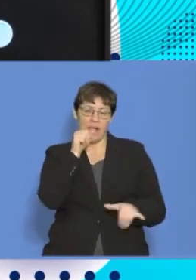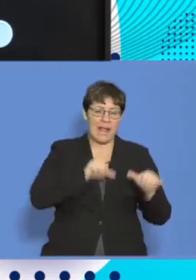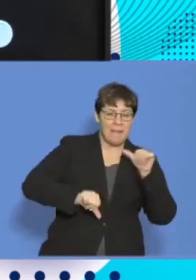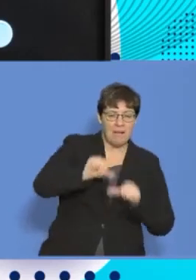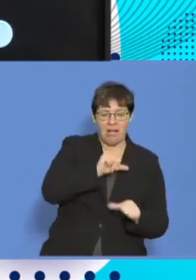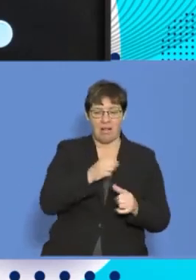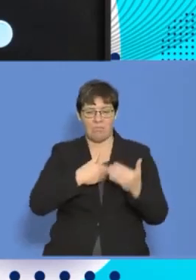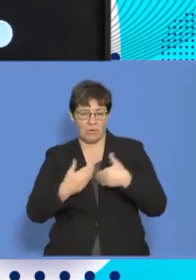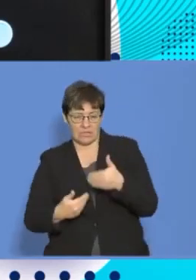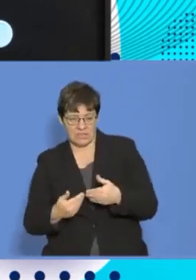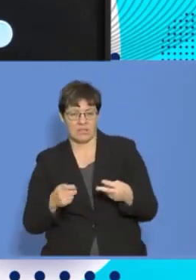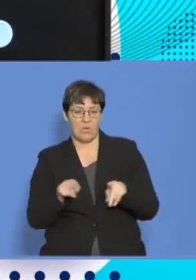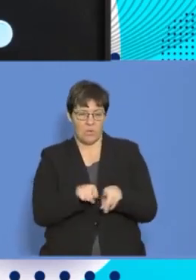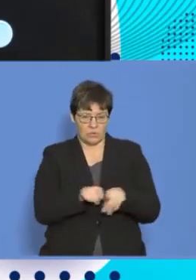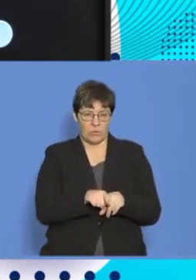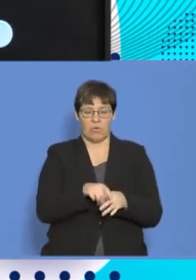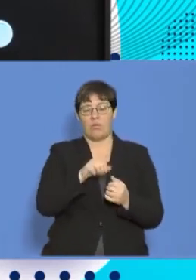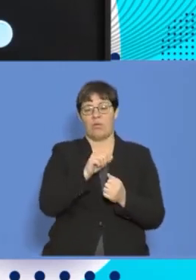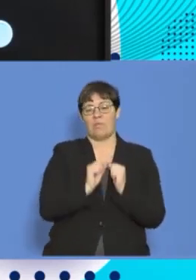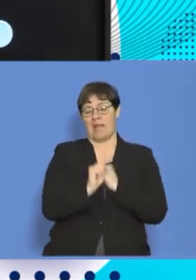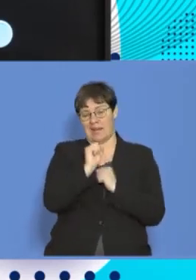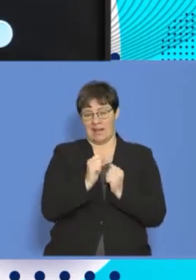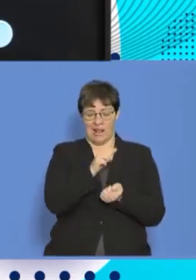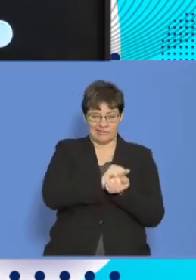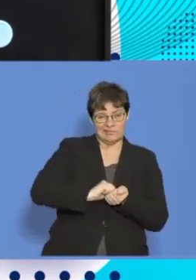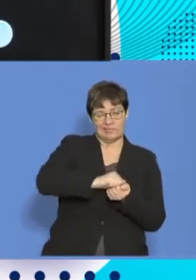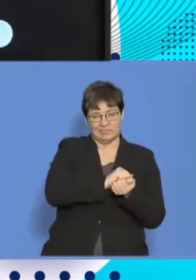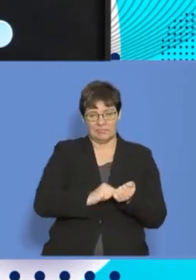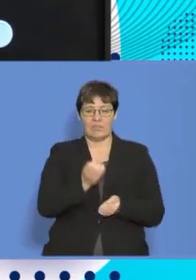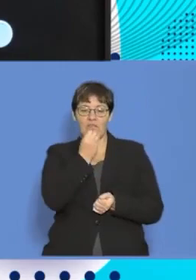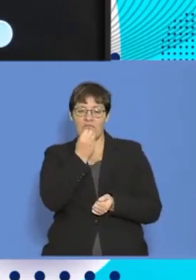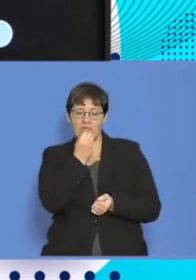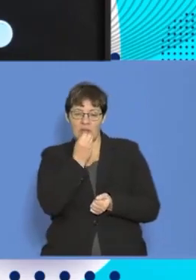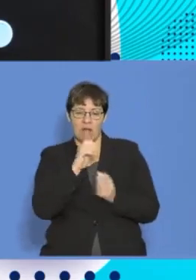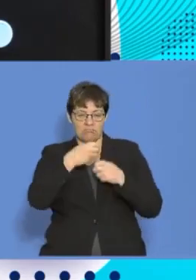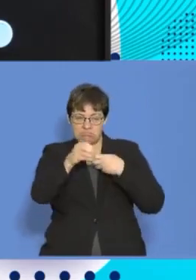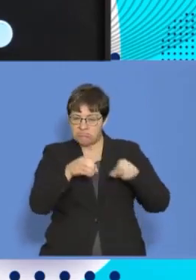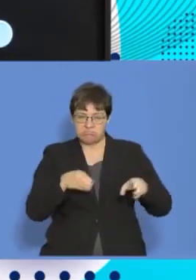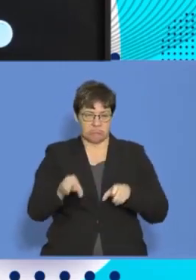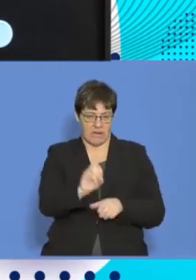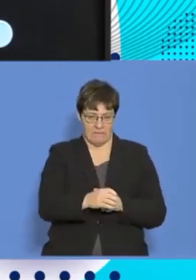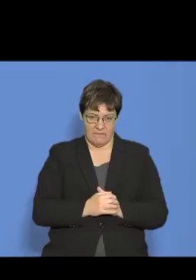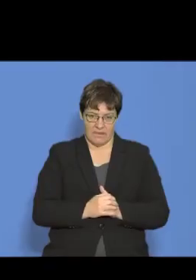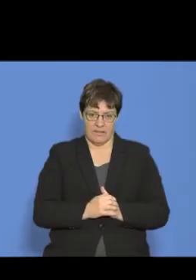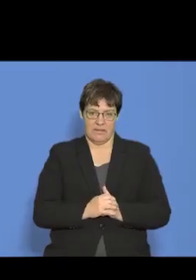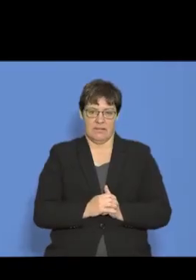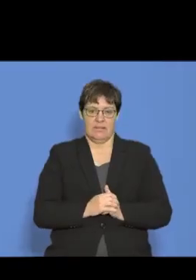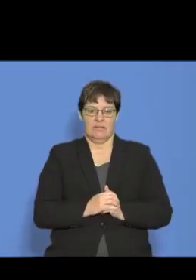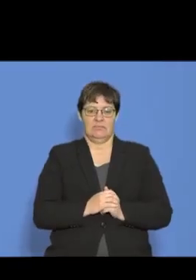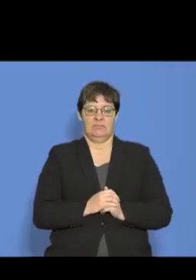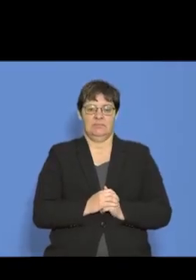of digestion along with the mechanical process of where food is broken down.